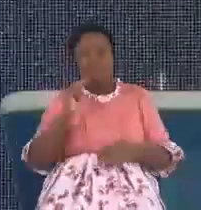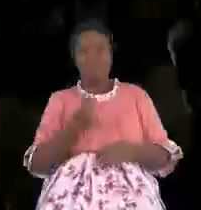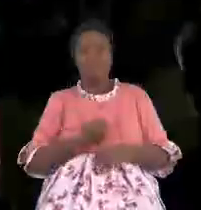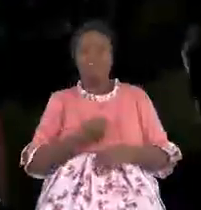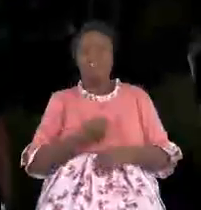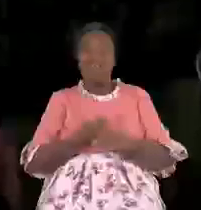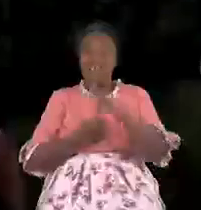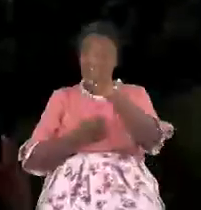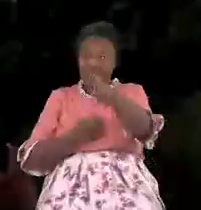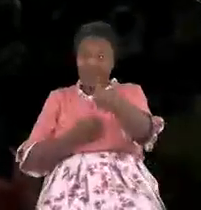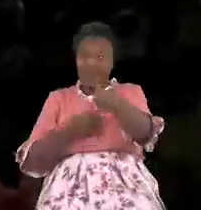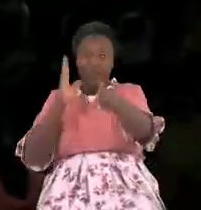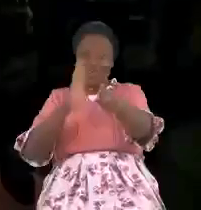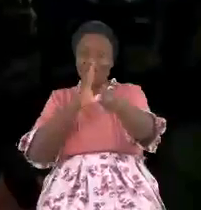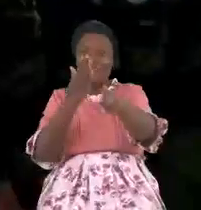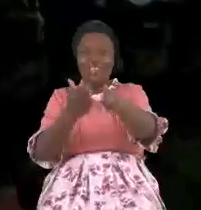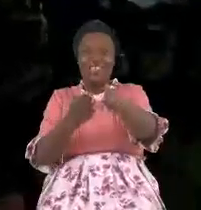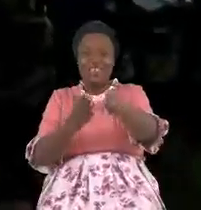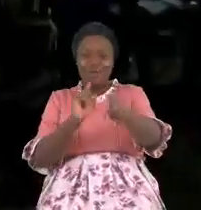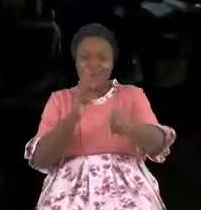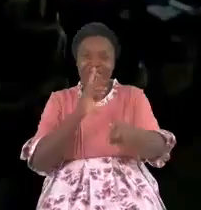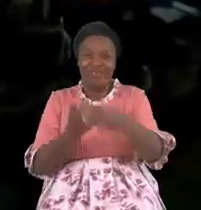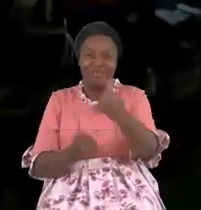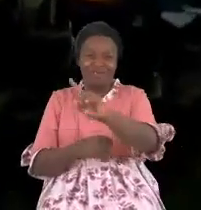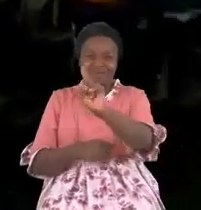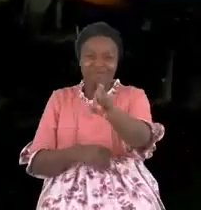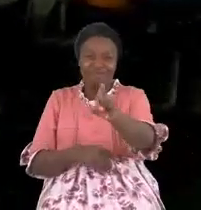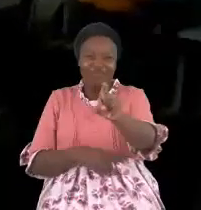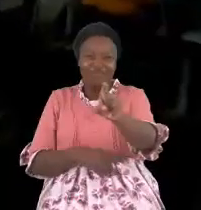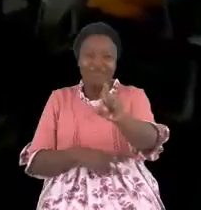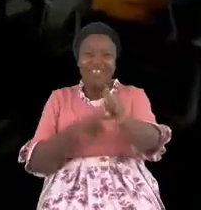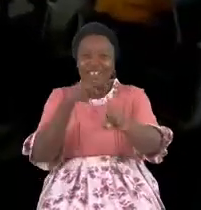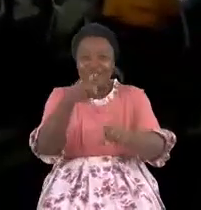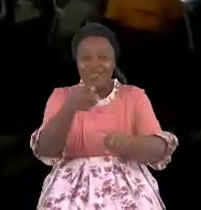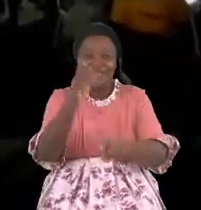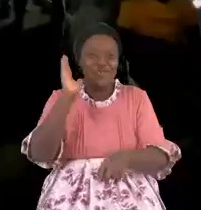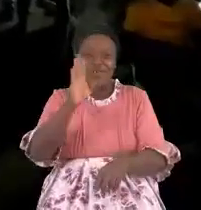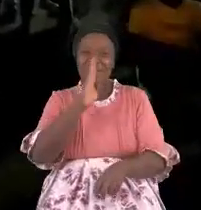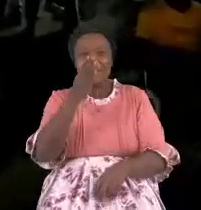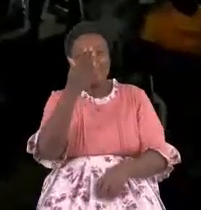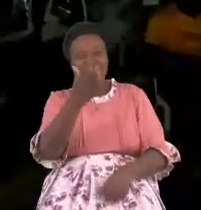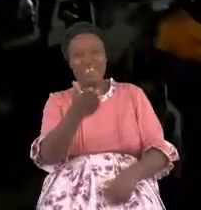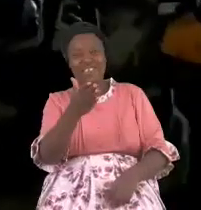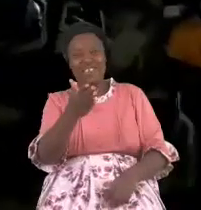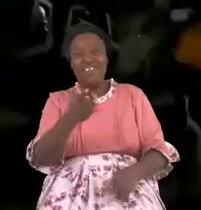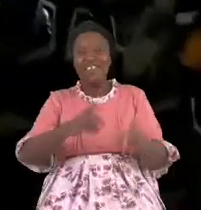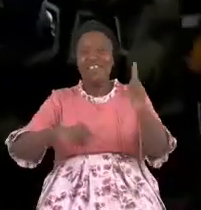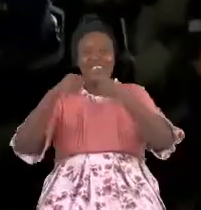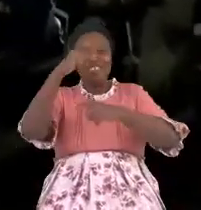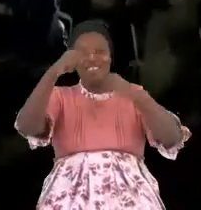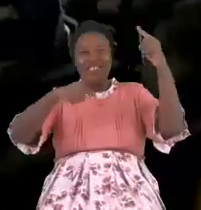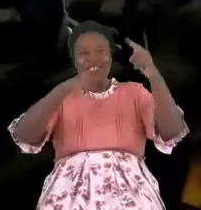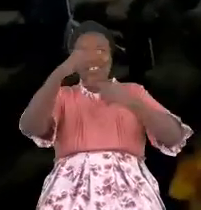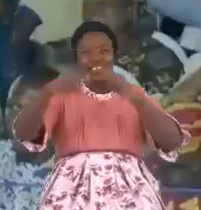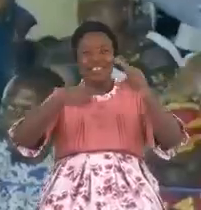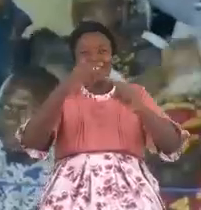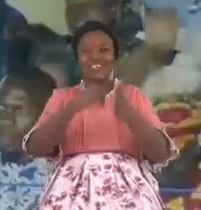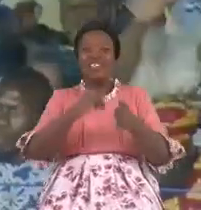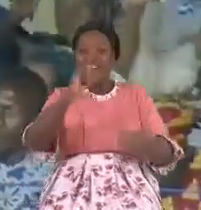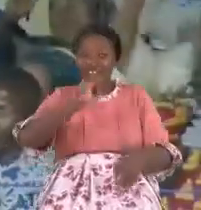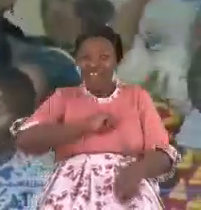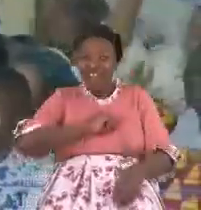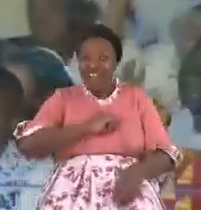there where are you you'll be there i will be there